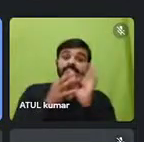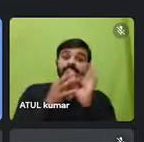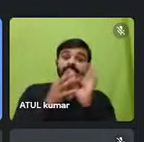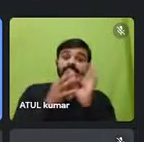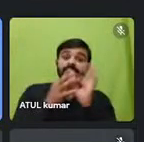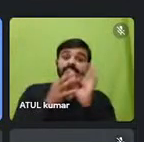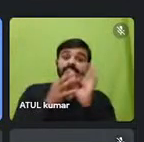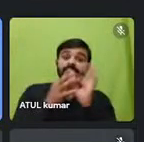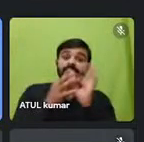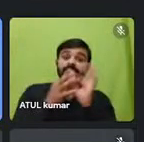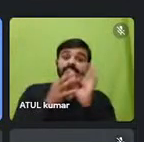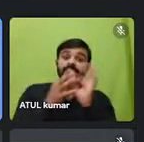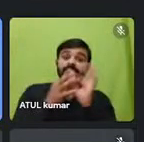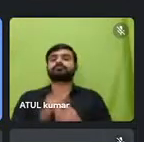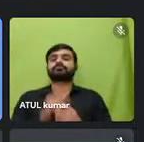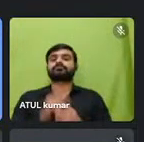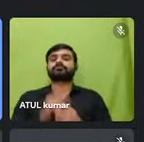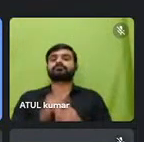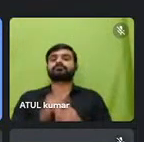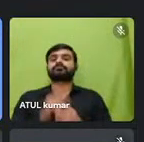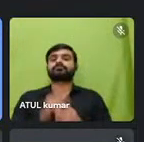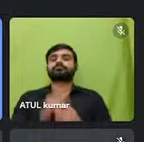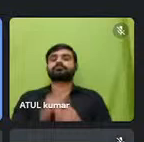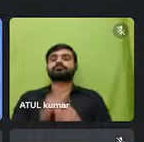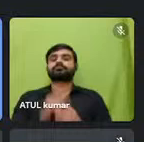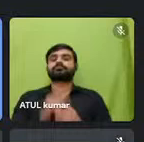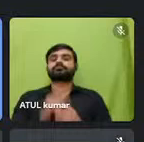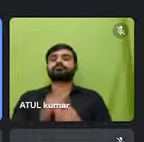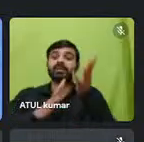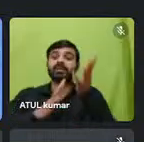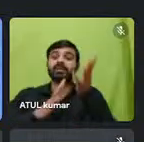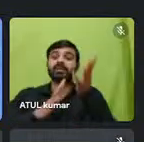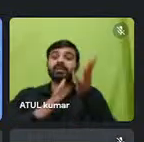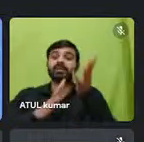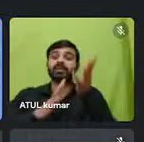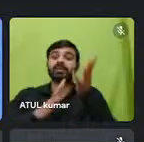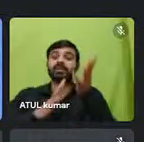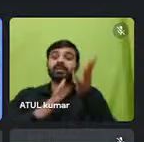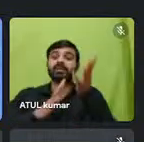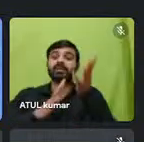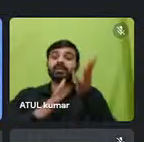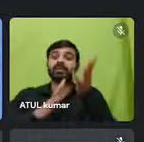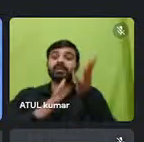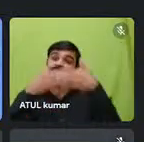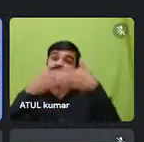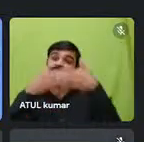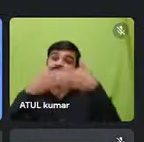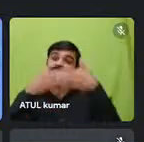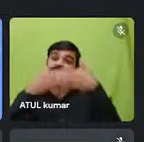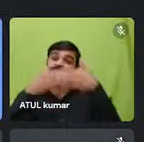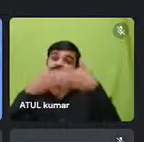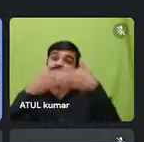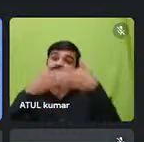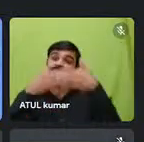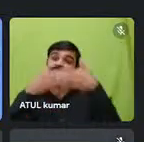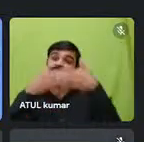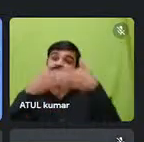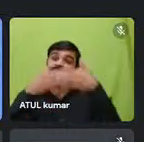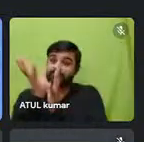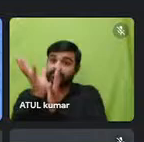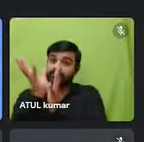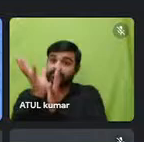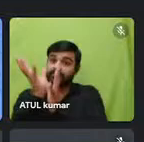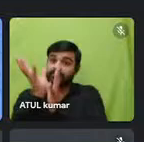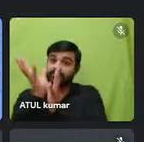sign language. Sign languages are the languages of deaf communities. Deaf communities,